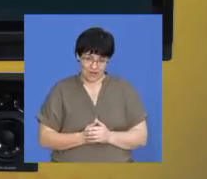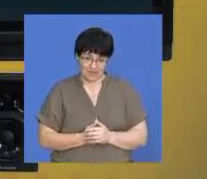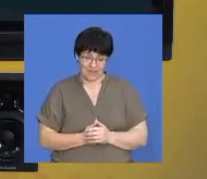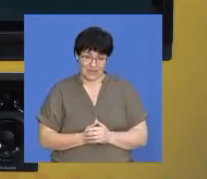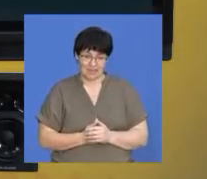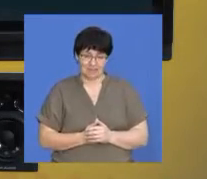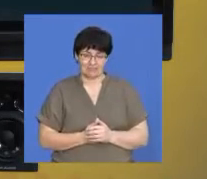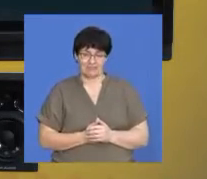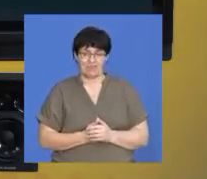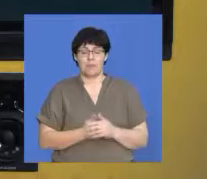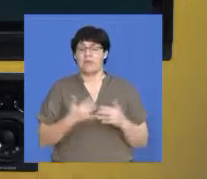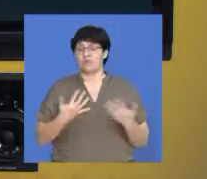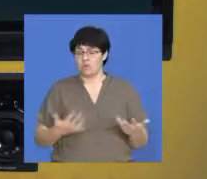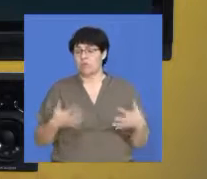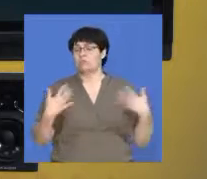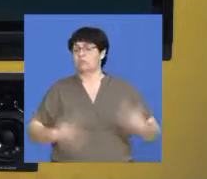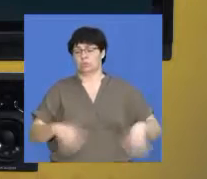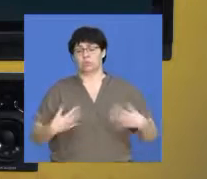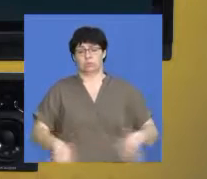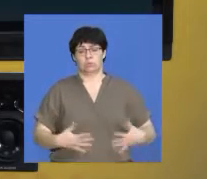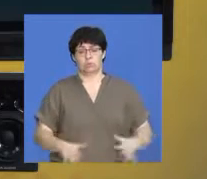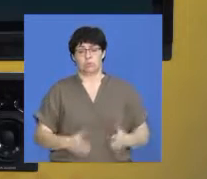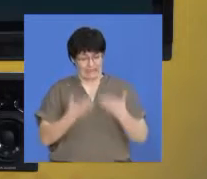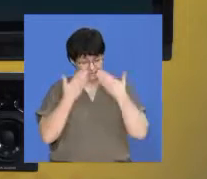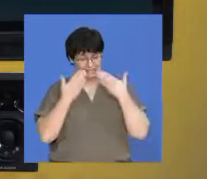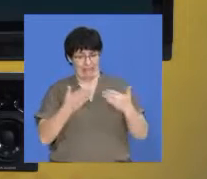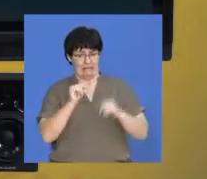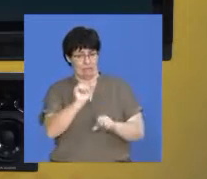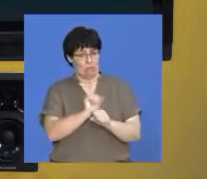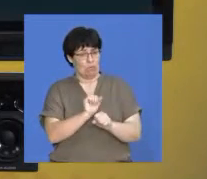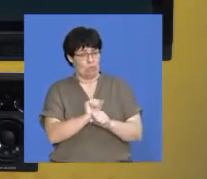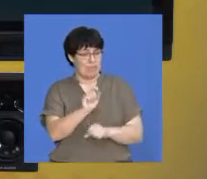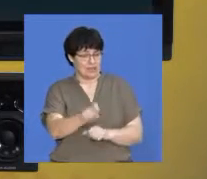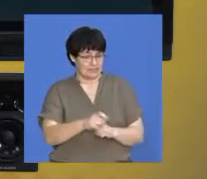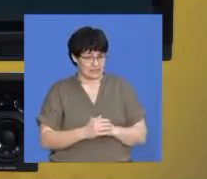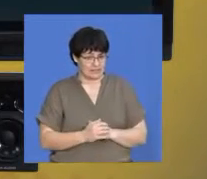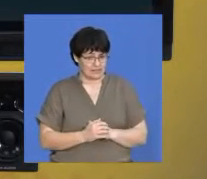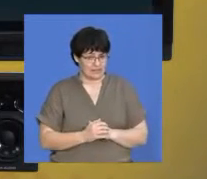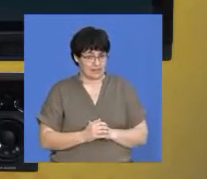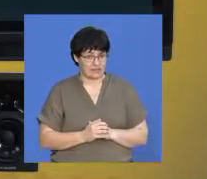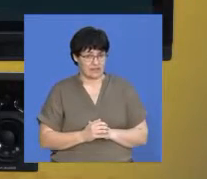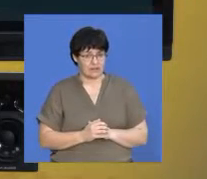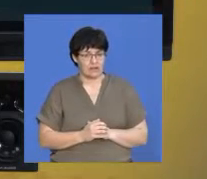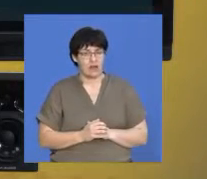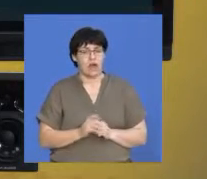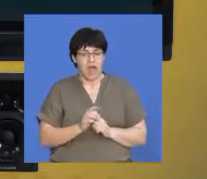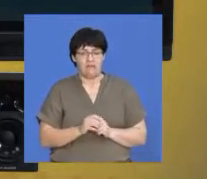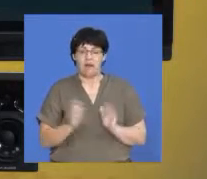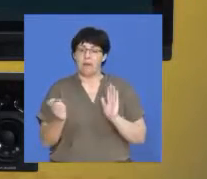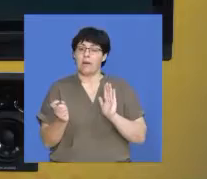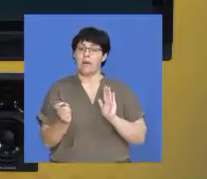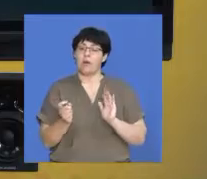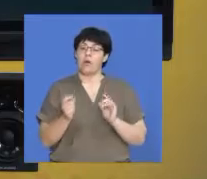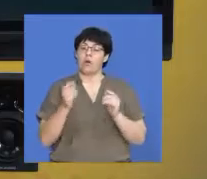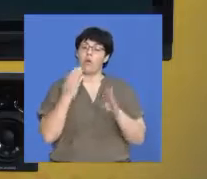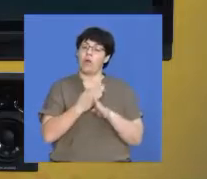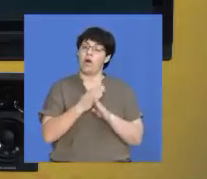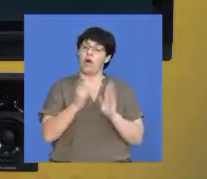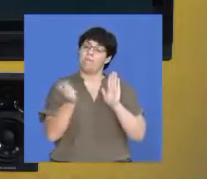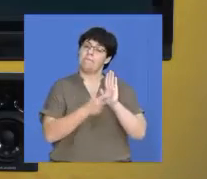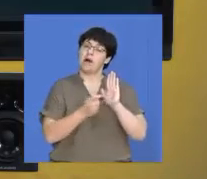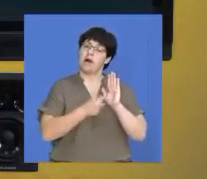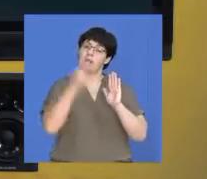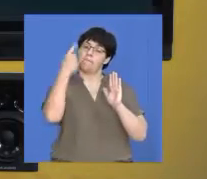learning the section. So it's very important to study your work, as I've already said. So you will see that when they mark your work, you will